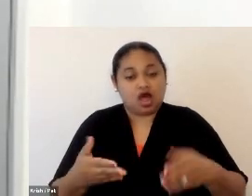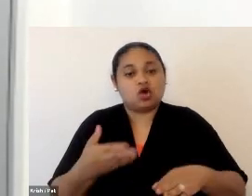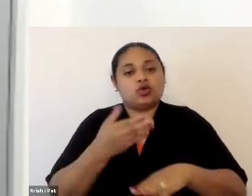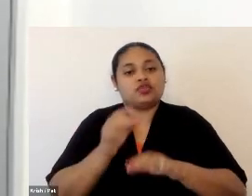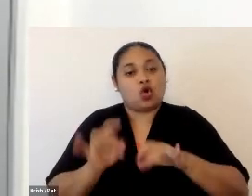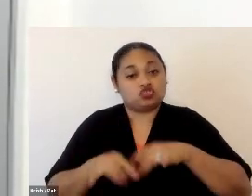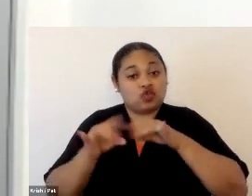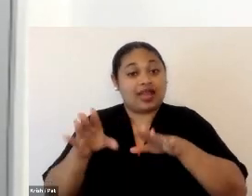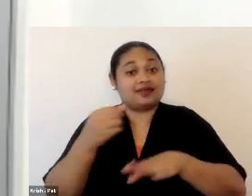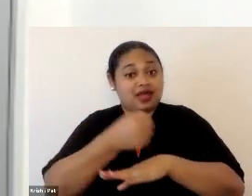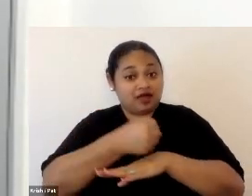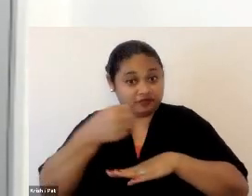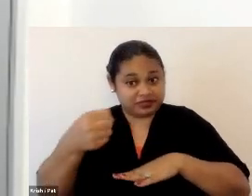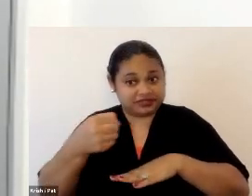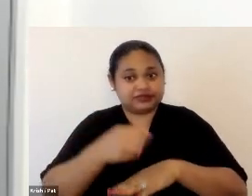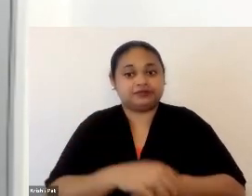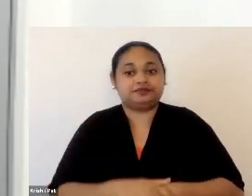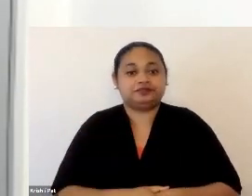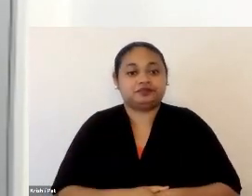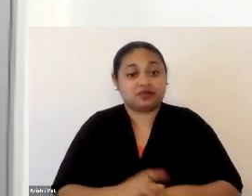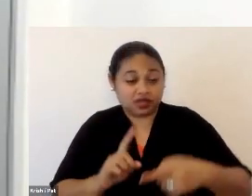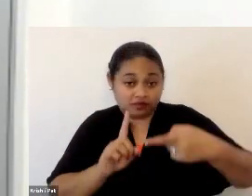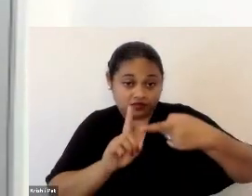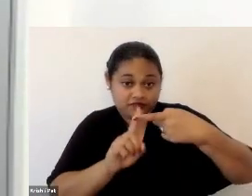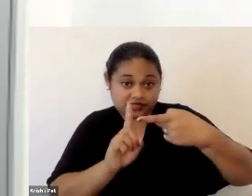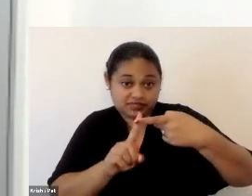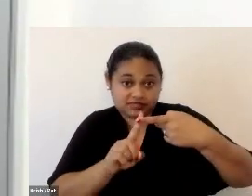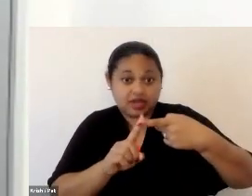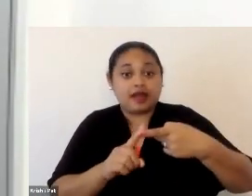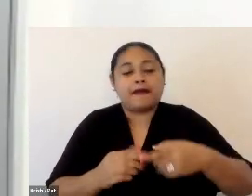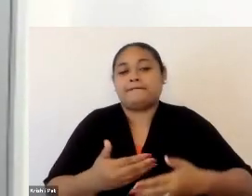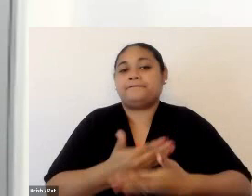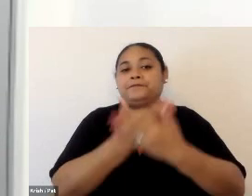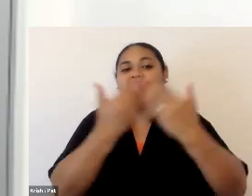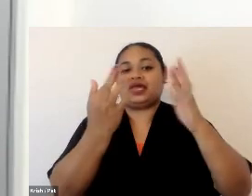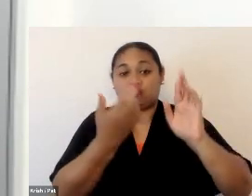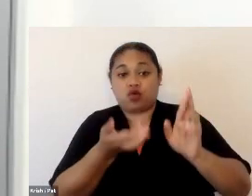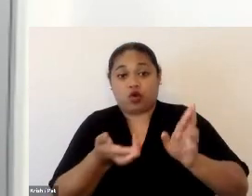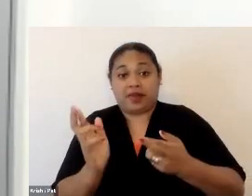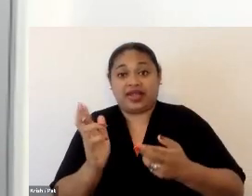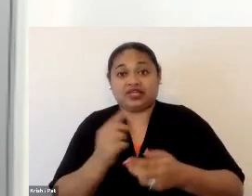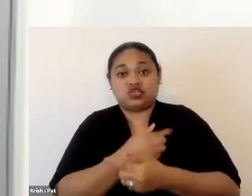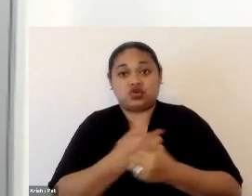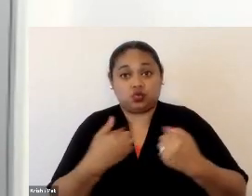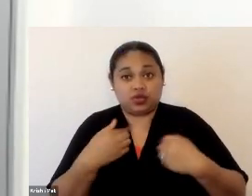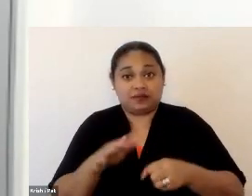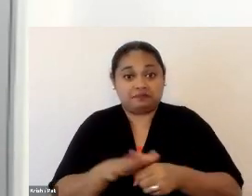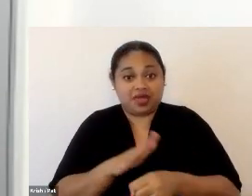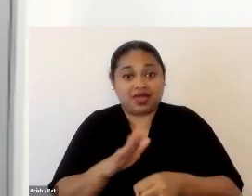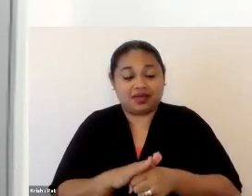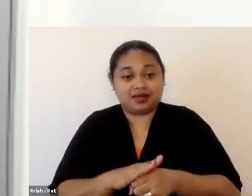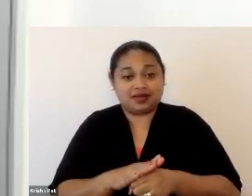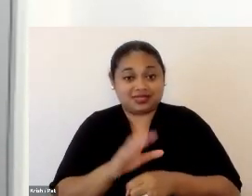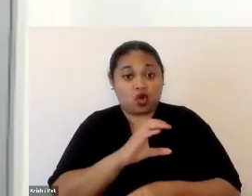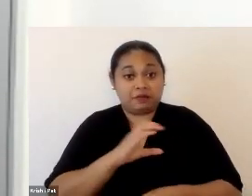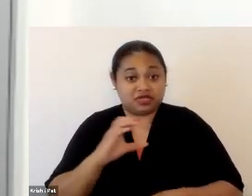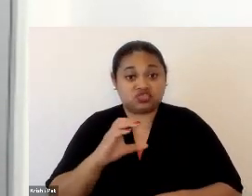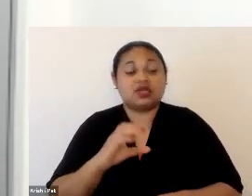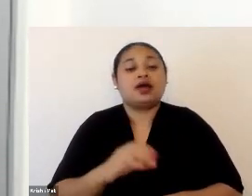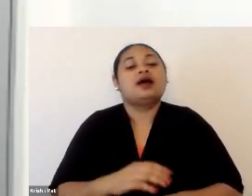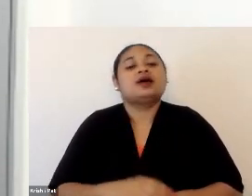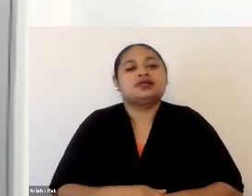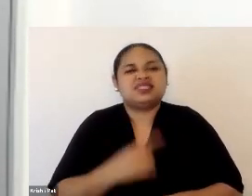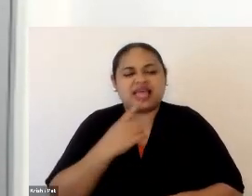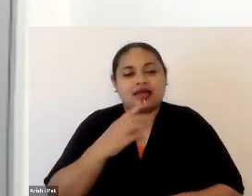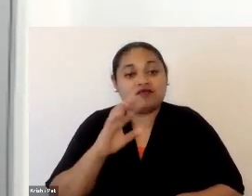government. And first of all, the big recommendation that we made as a commission to the government is